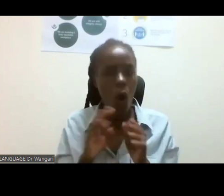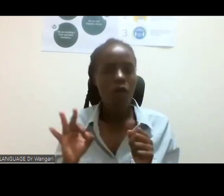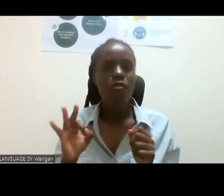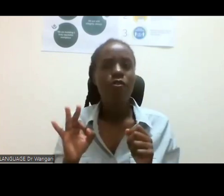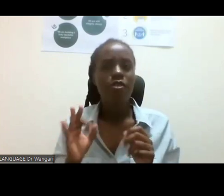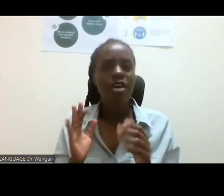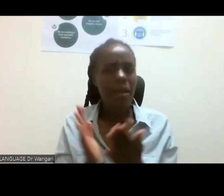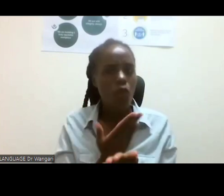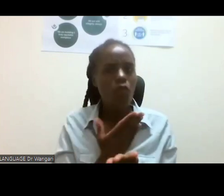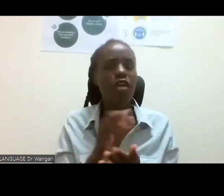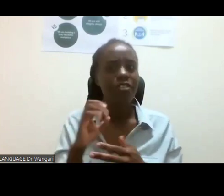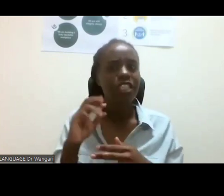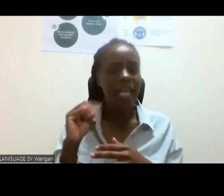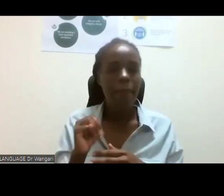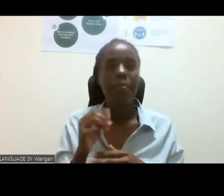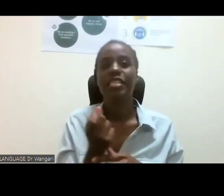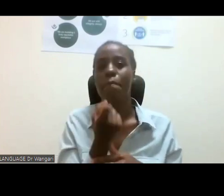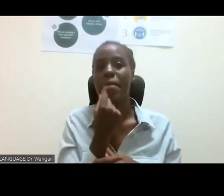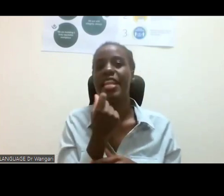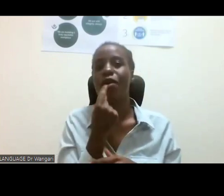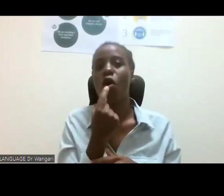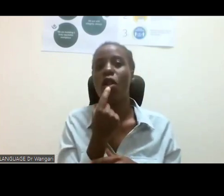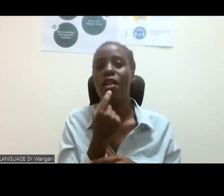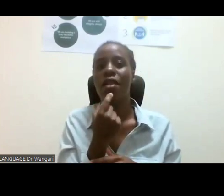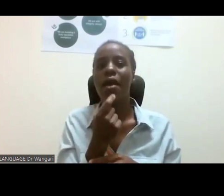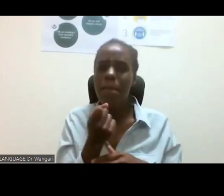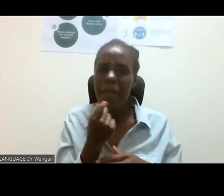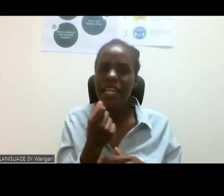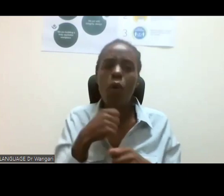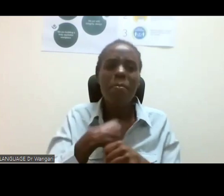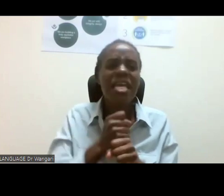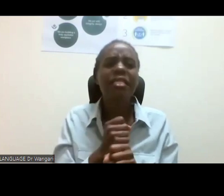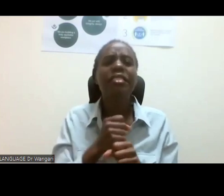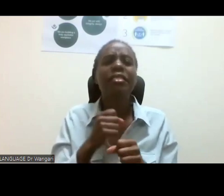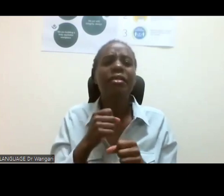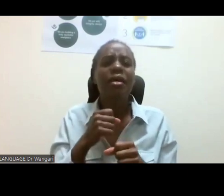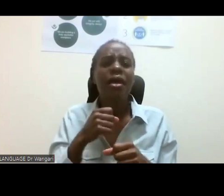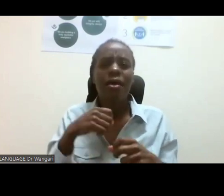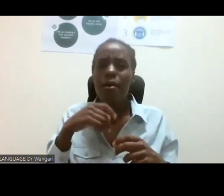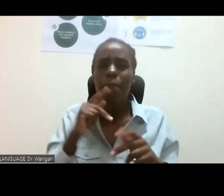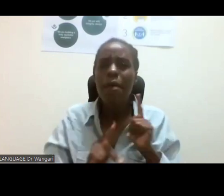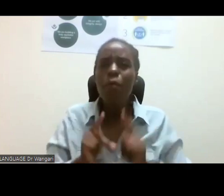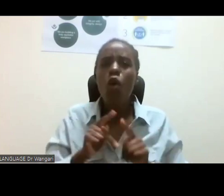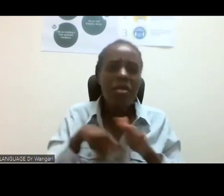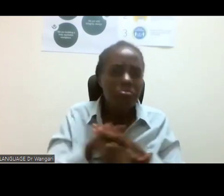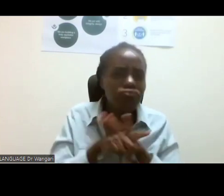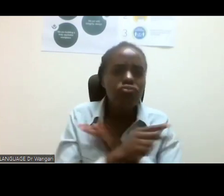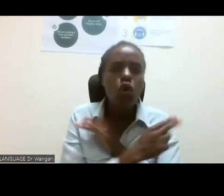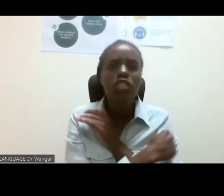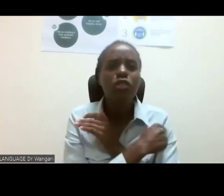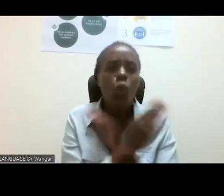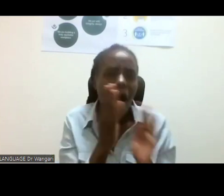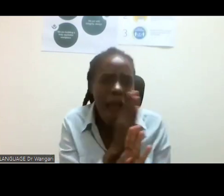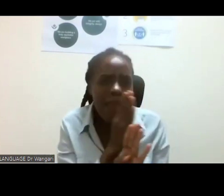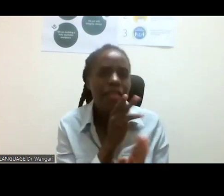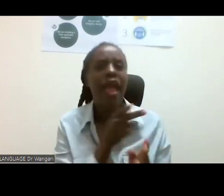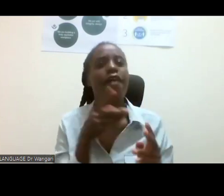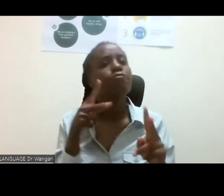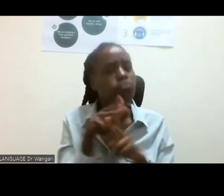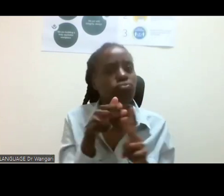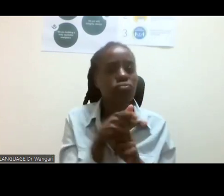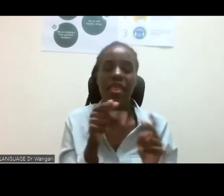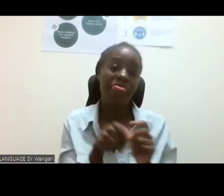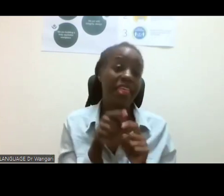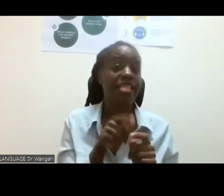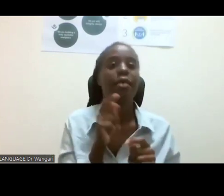this. And we intend to have a conference on the same in the country in a few months to come. With those few